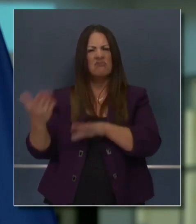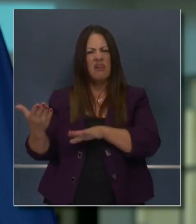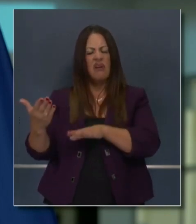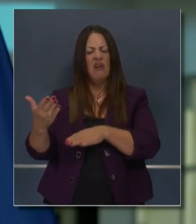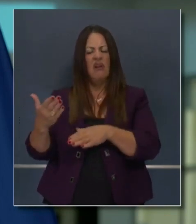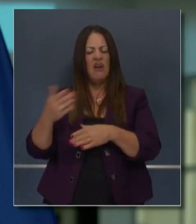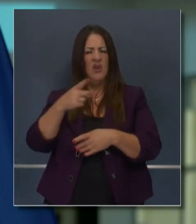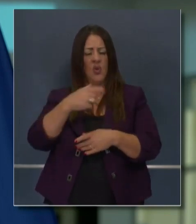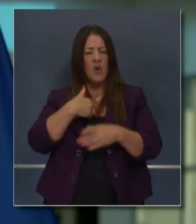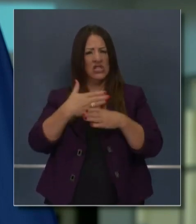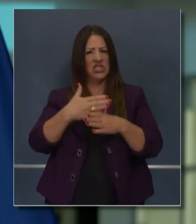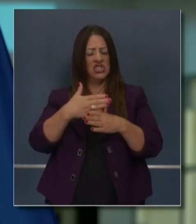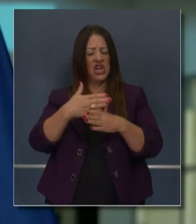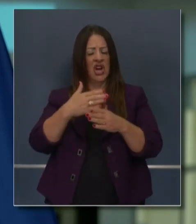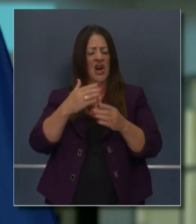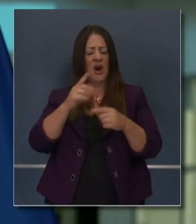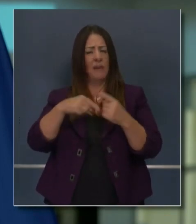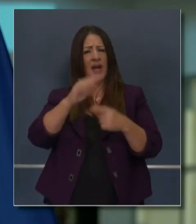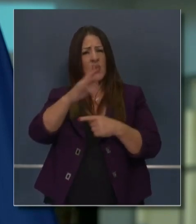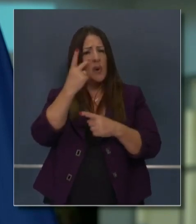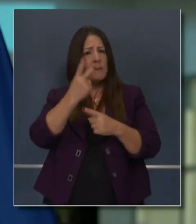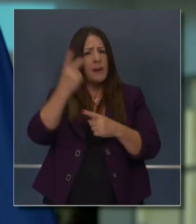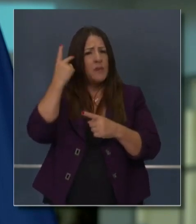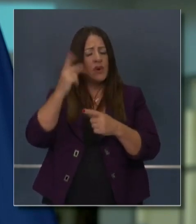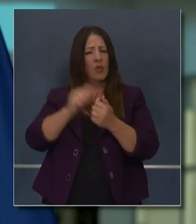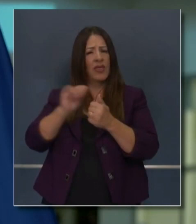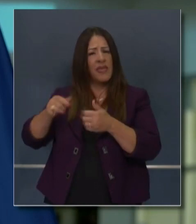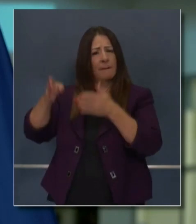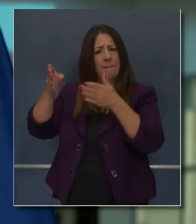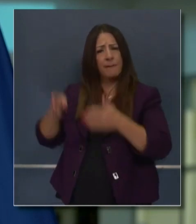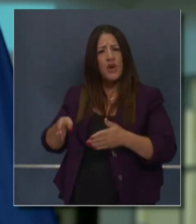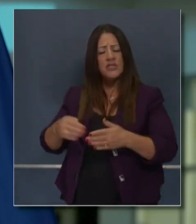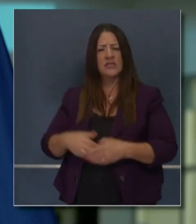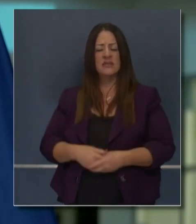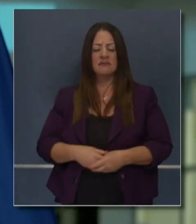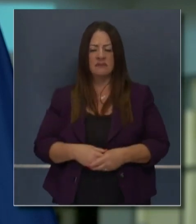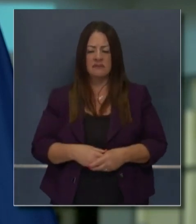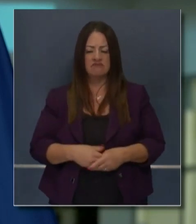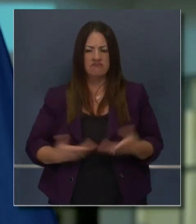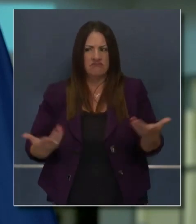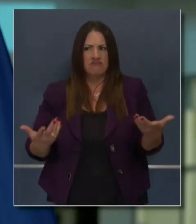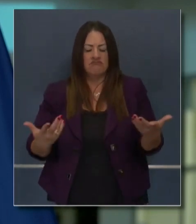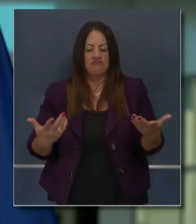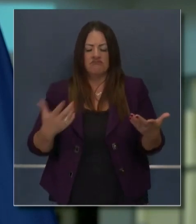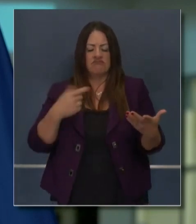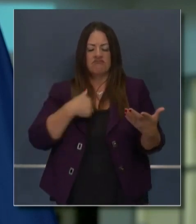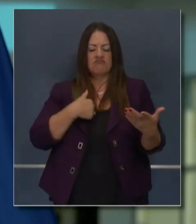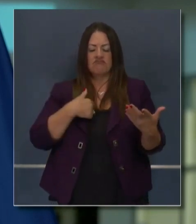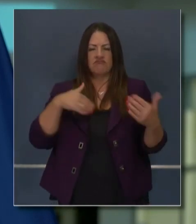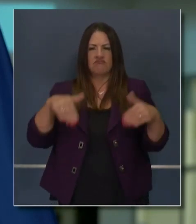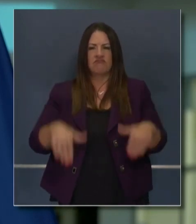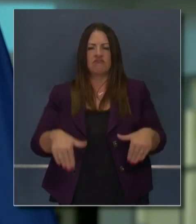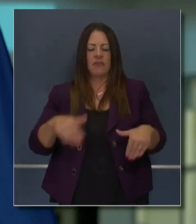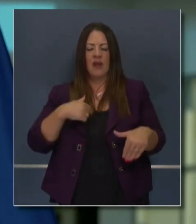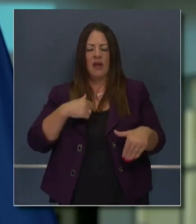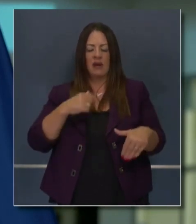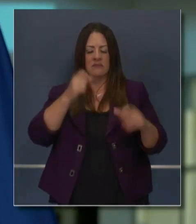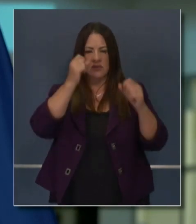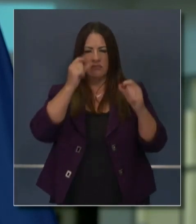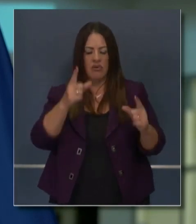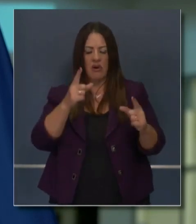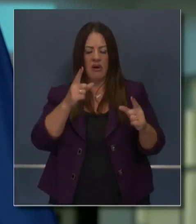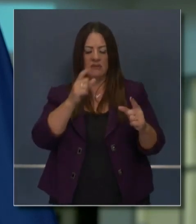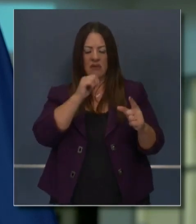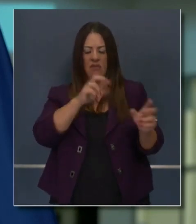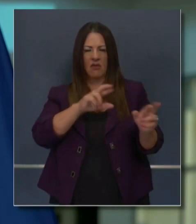share about your memories of Barbara. Not on this spot. You've caught me completely at a loss and surprise.